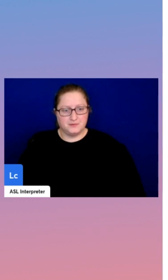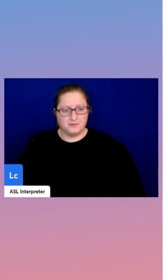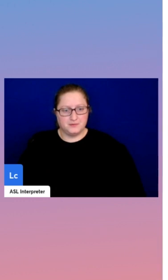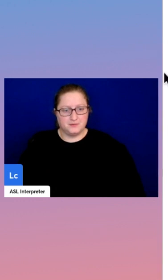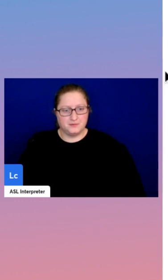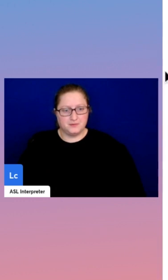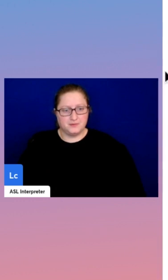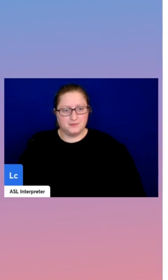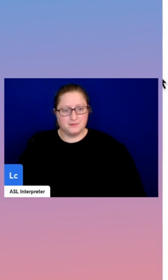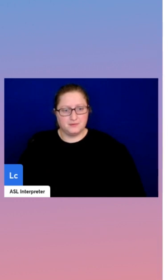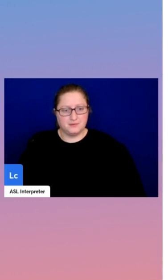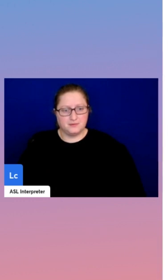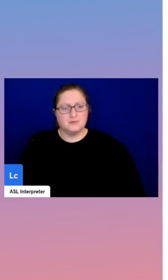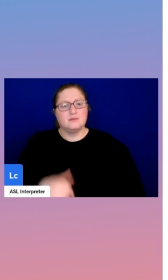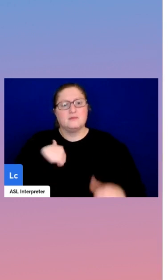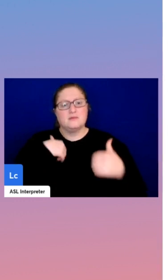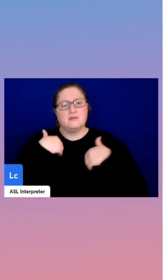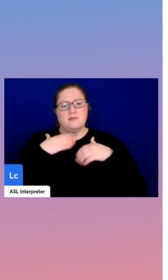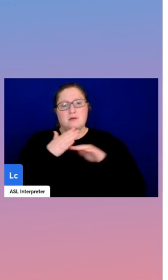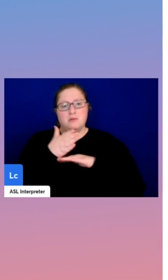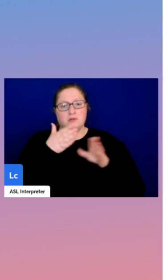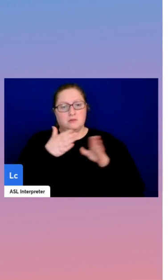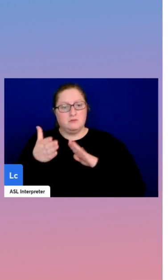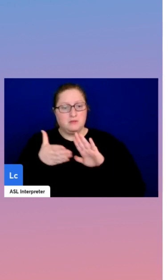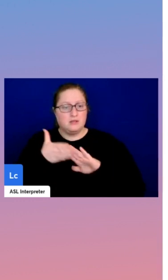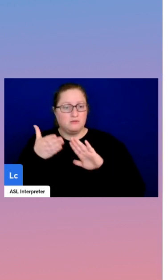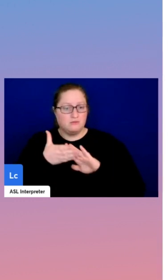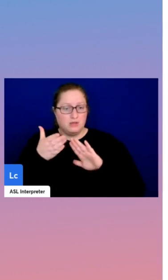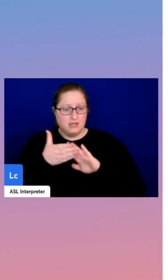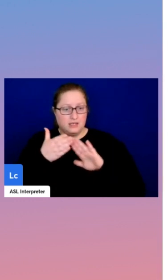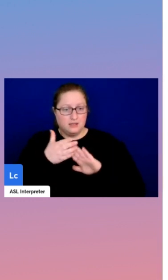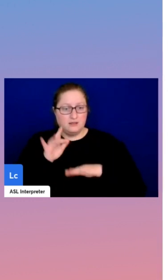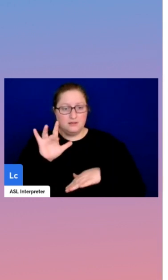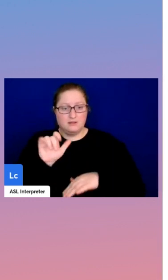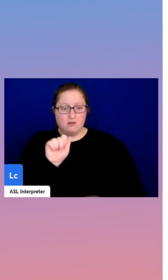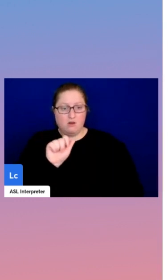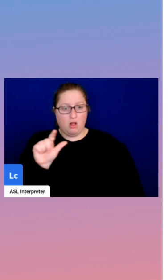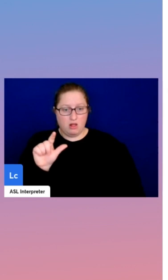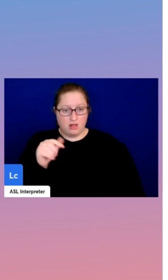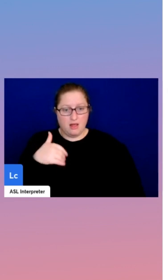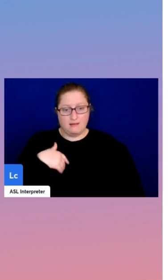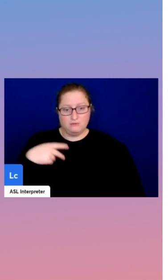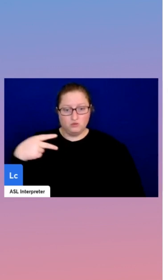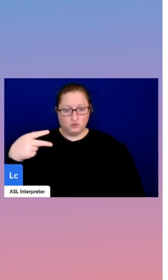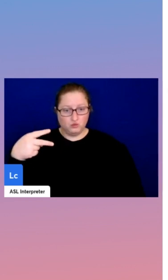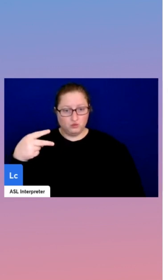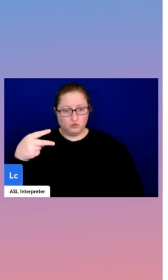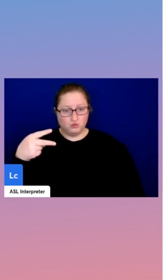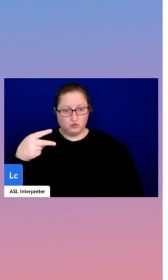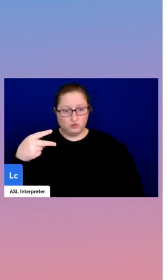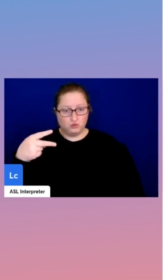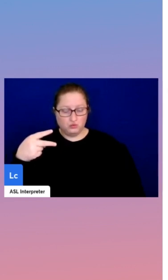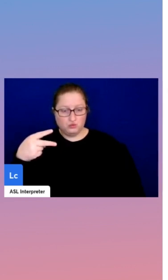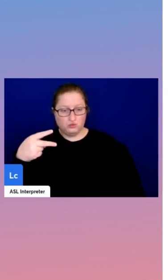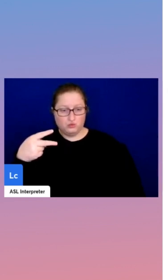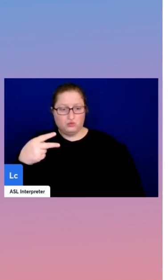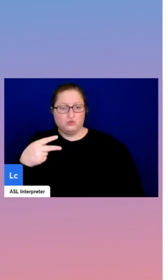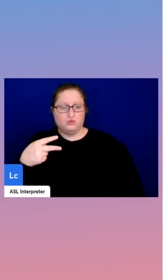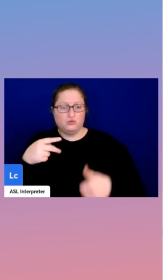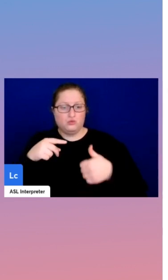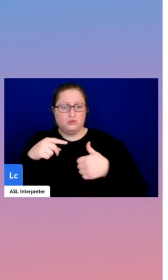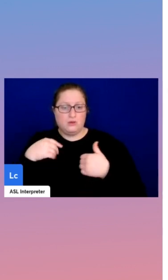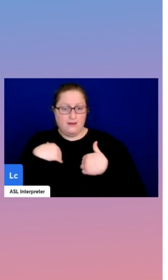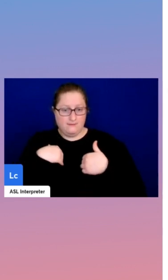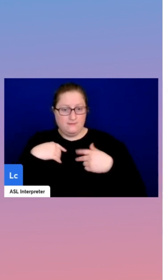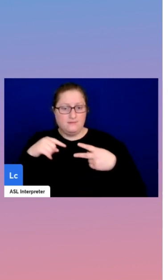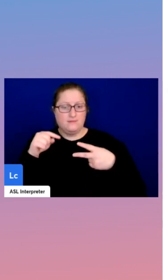Then as you can see, I have this post plan running, and if I go here to all, there are my two tasks, run tasks that are there. So